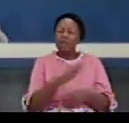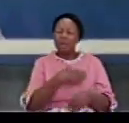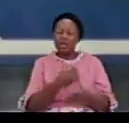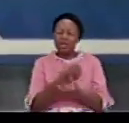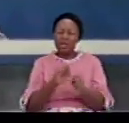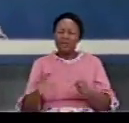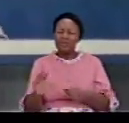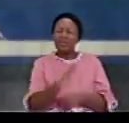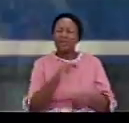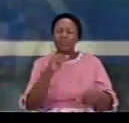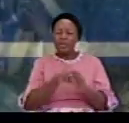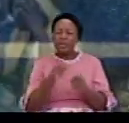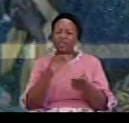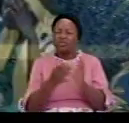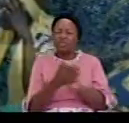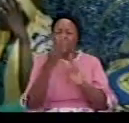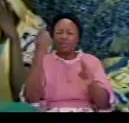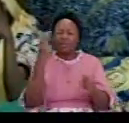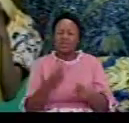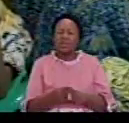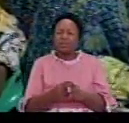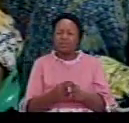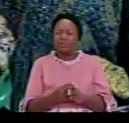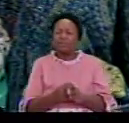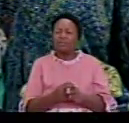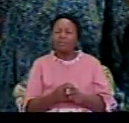in Jesus' name.